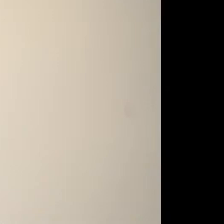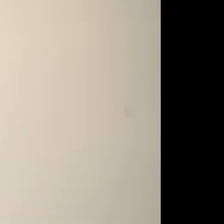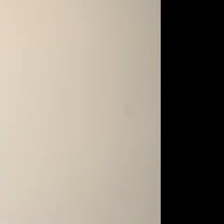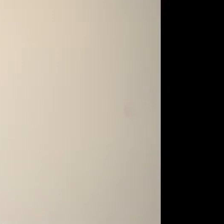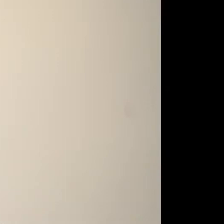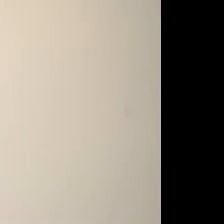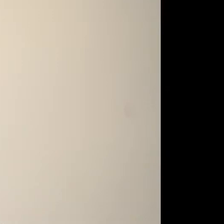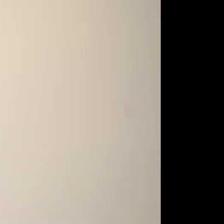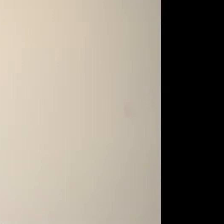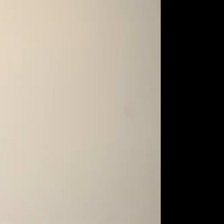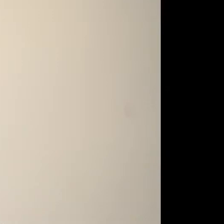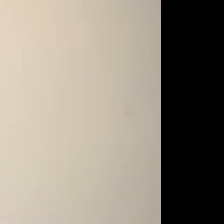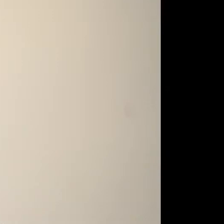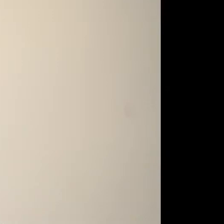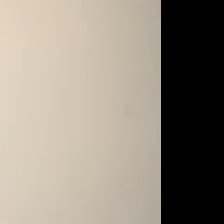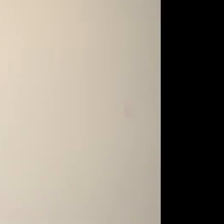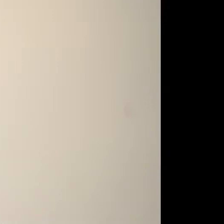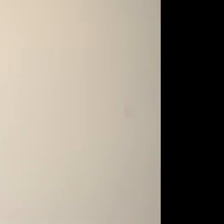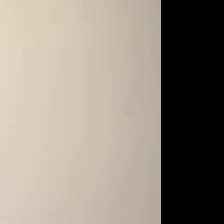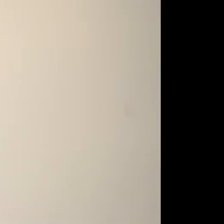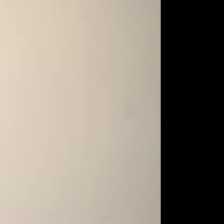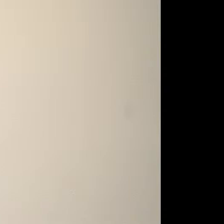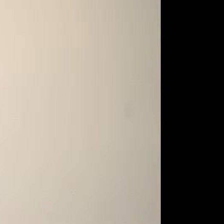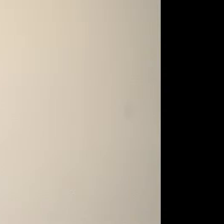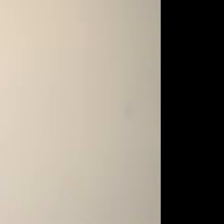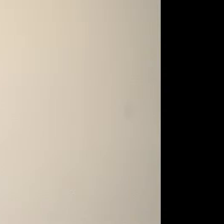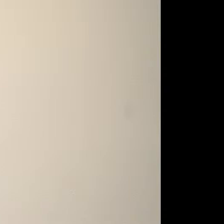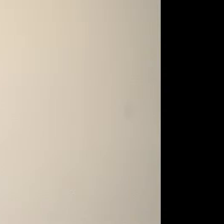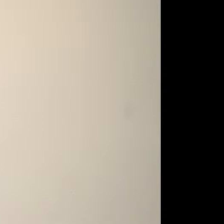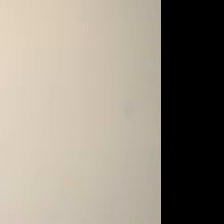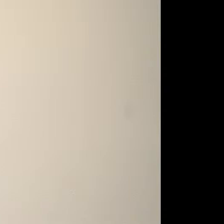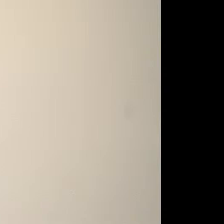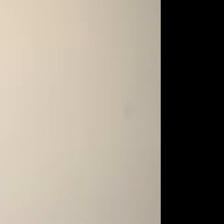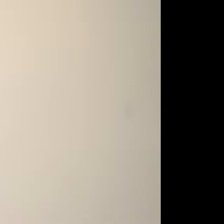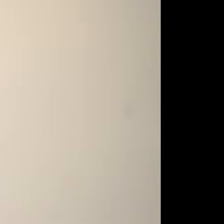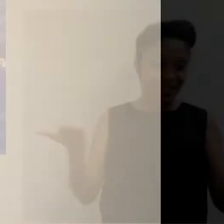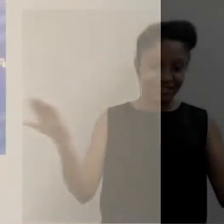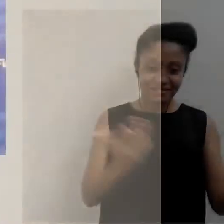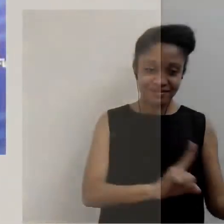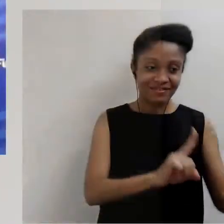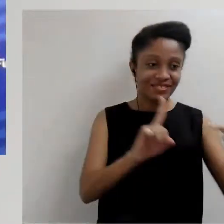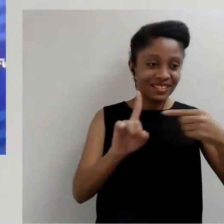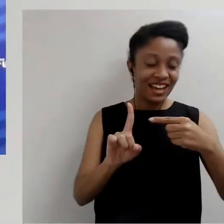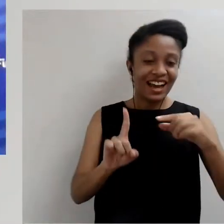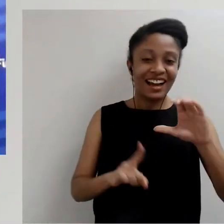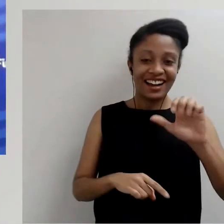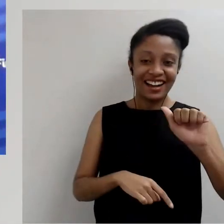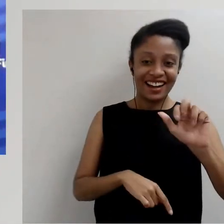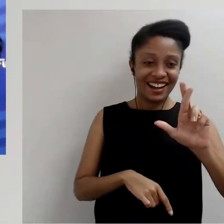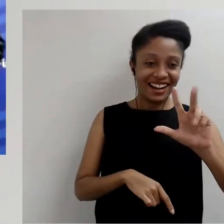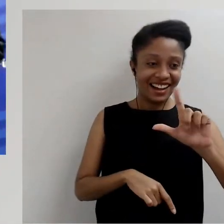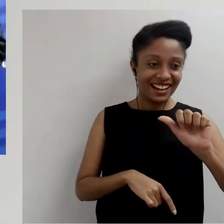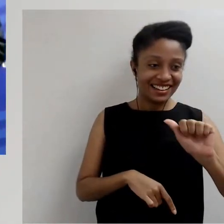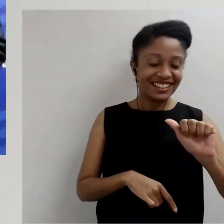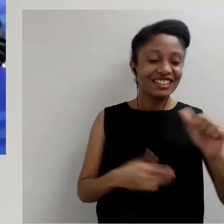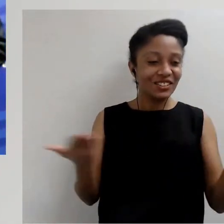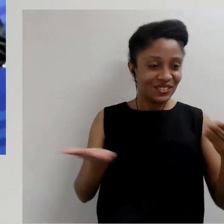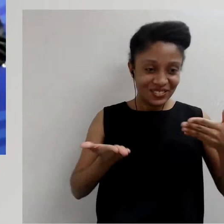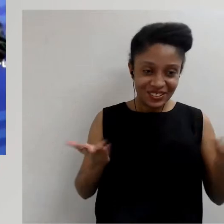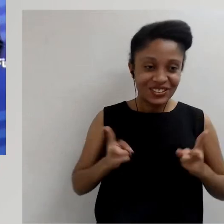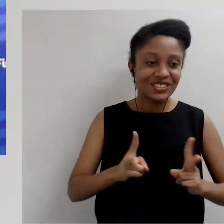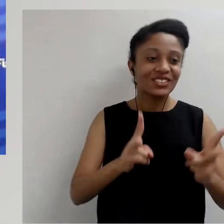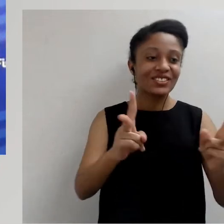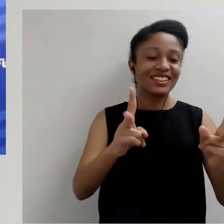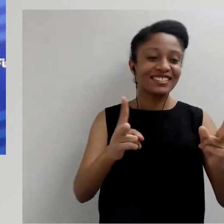Now here you can see the sign. And I pass the floor back to Carla to